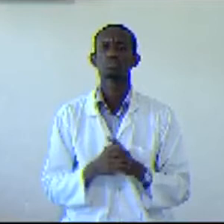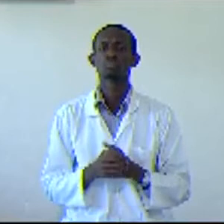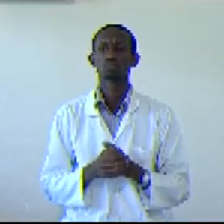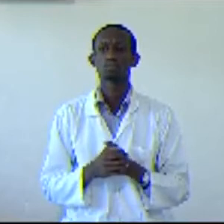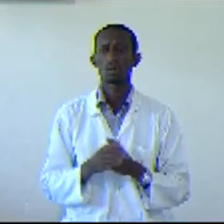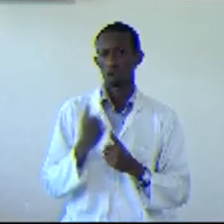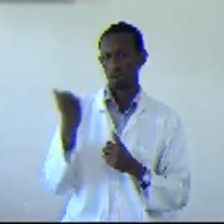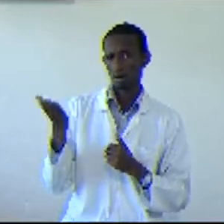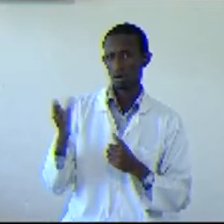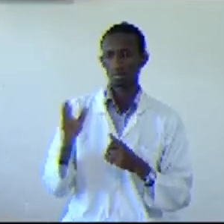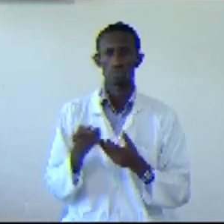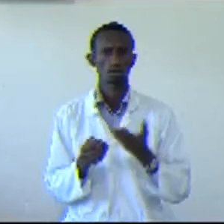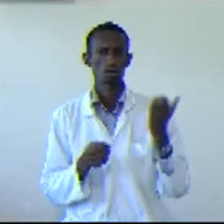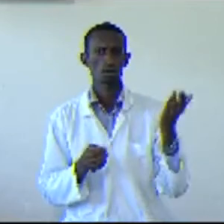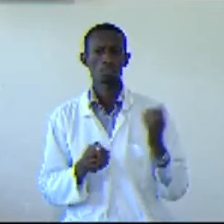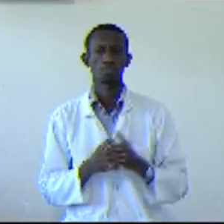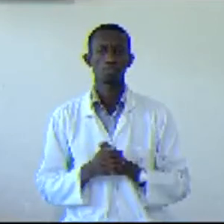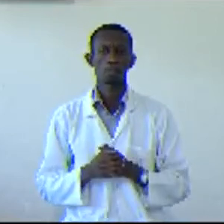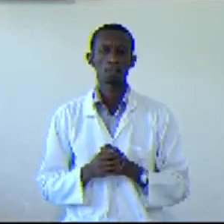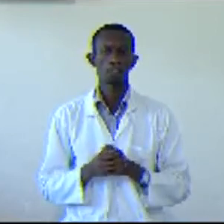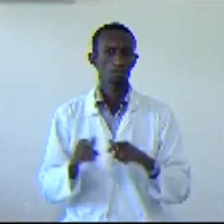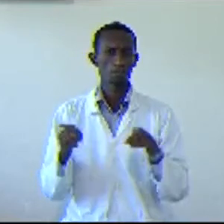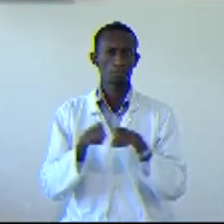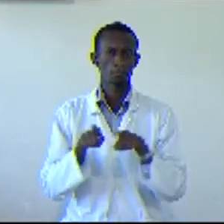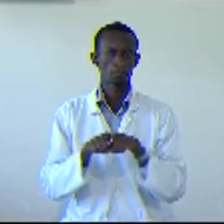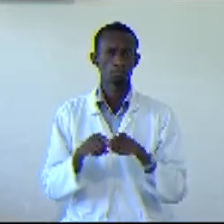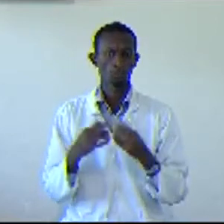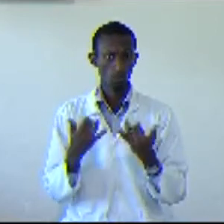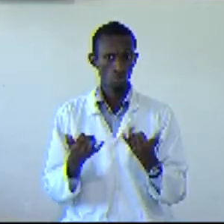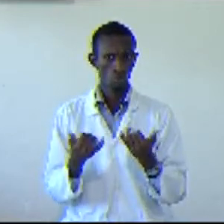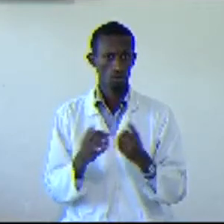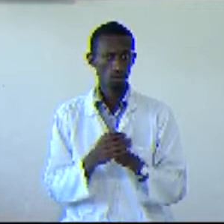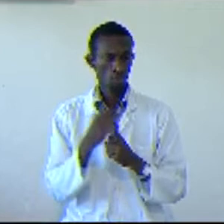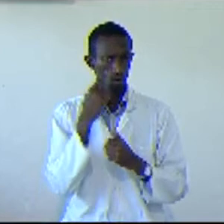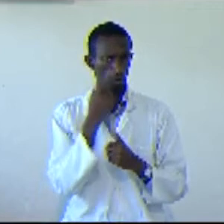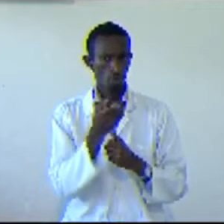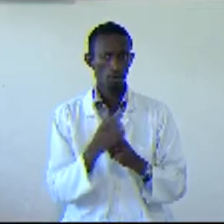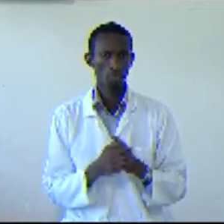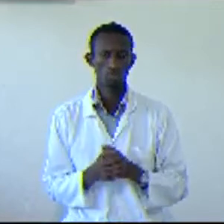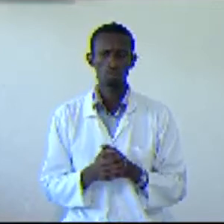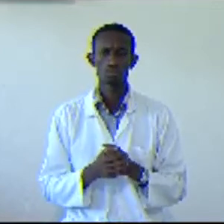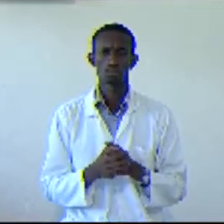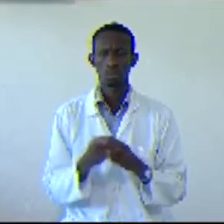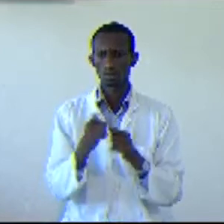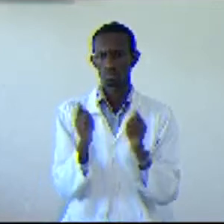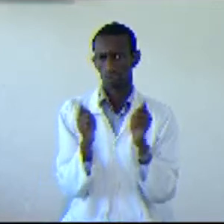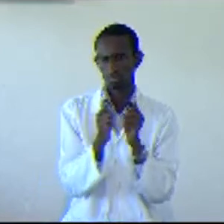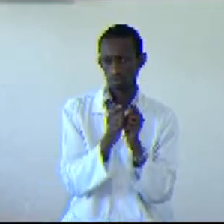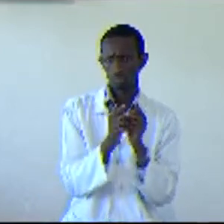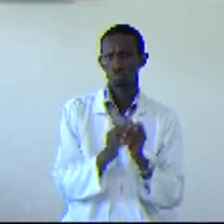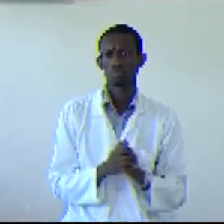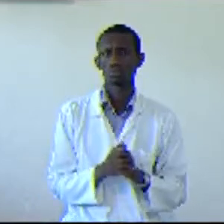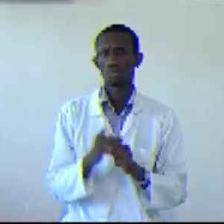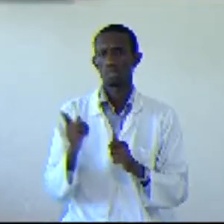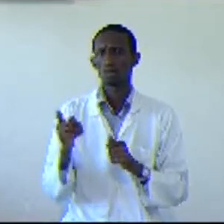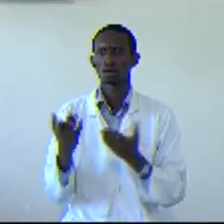here or there. They are the same. But now here it is very in short, and here it is a